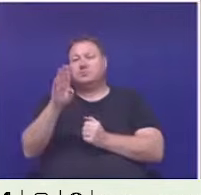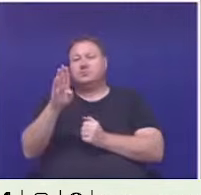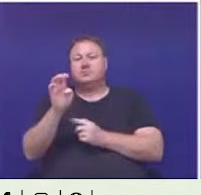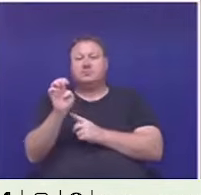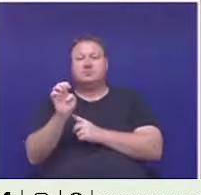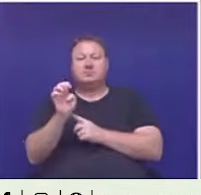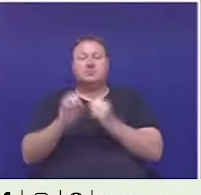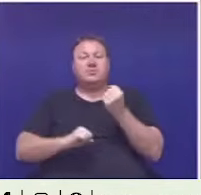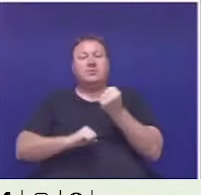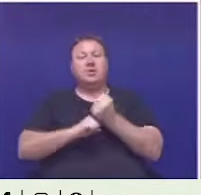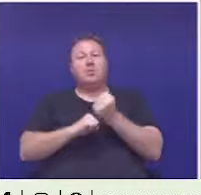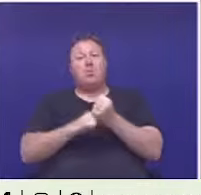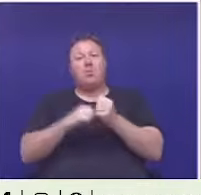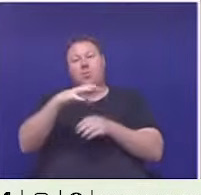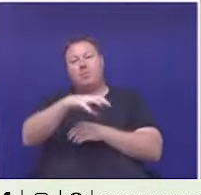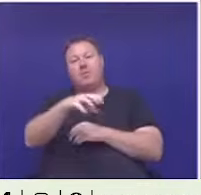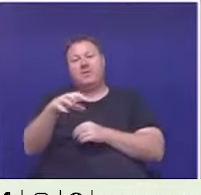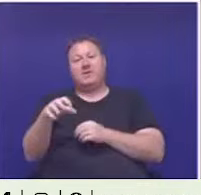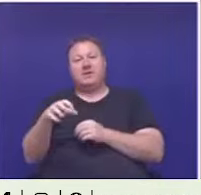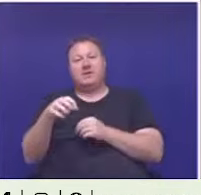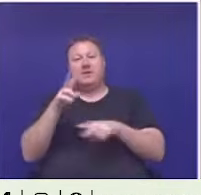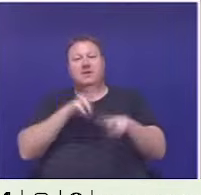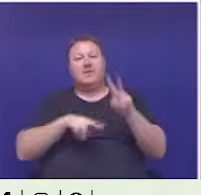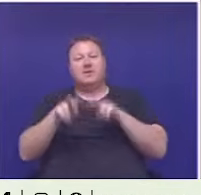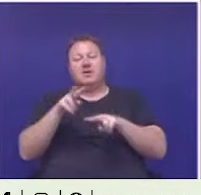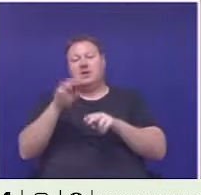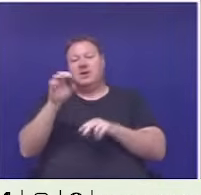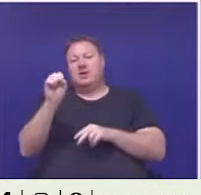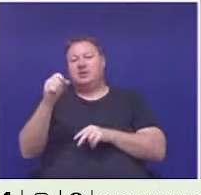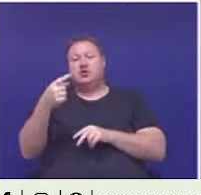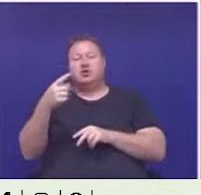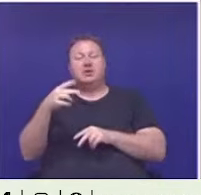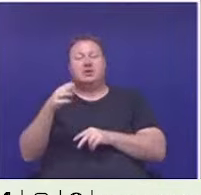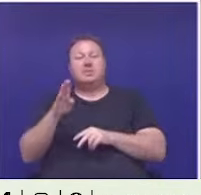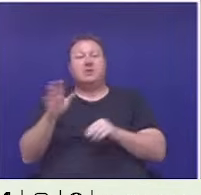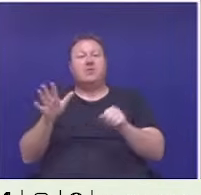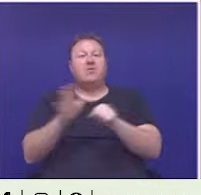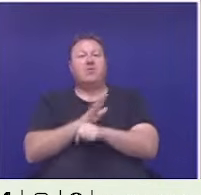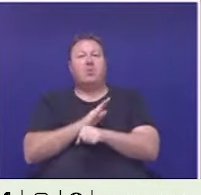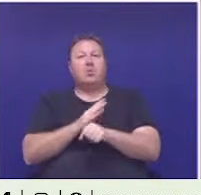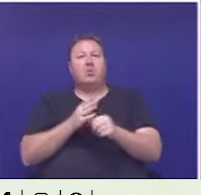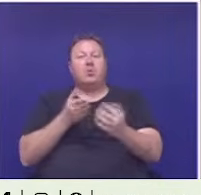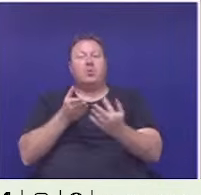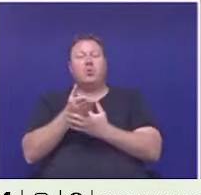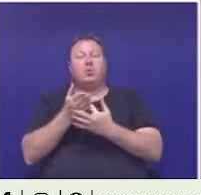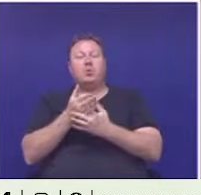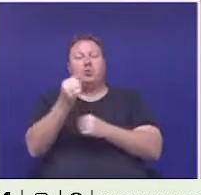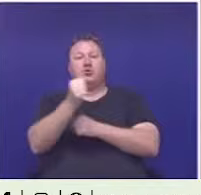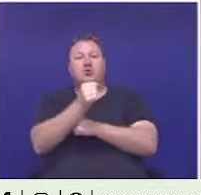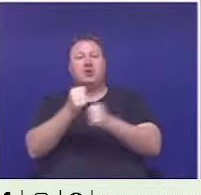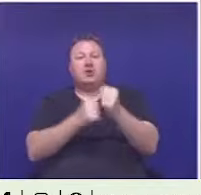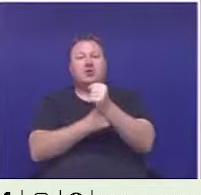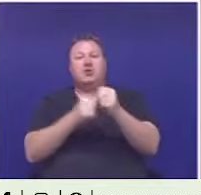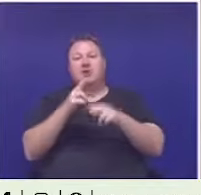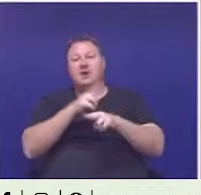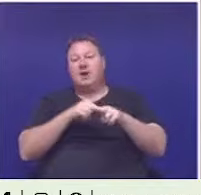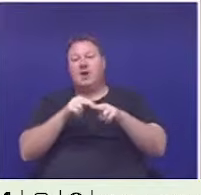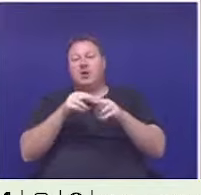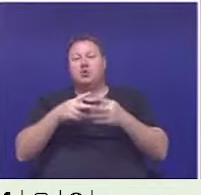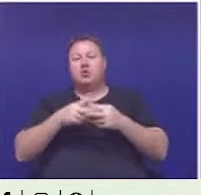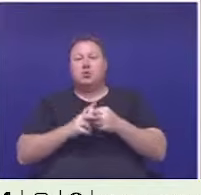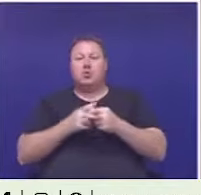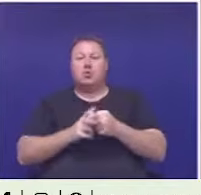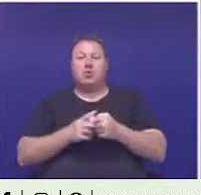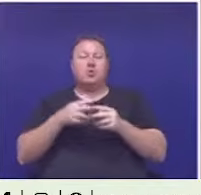supports provinces to evaluate SGB effectiveness through structured national tools, provincial monitoring